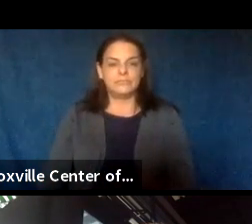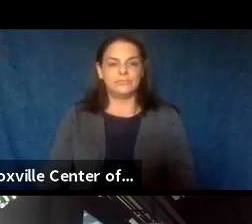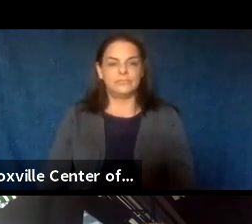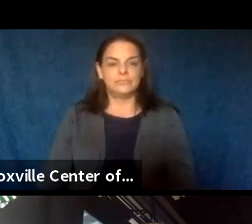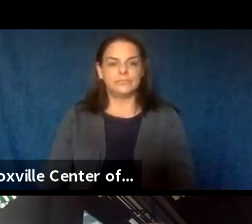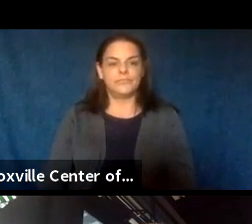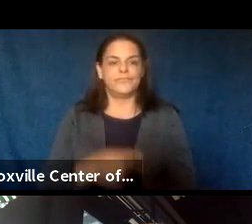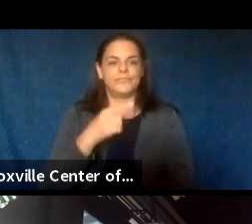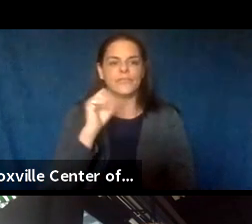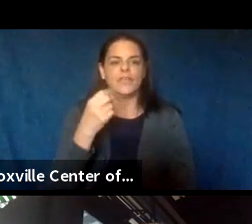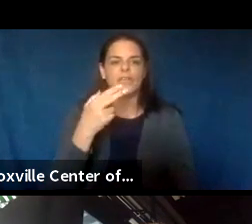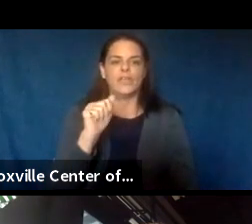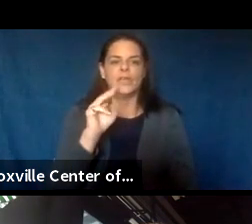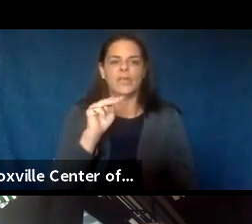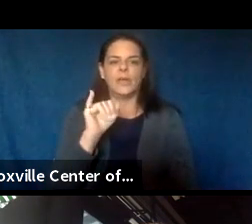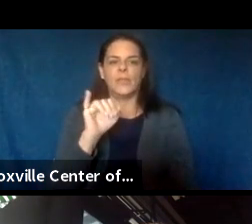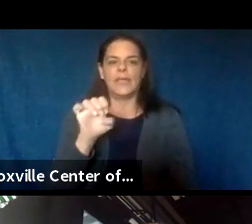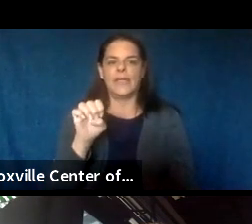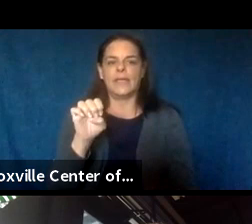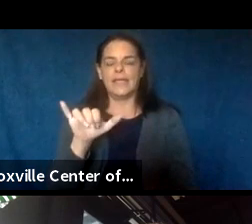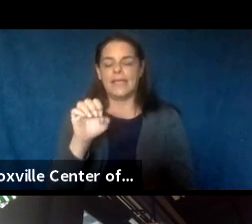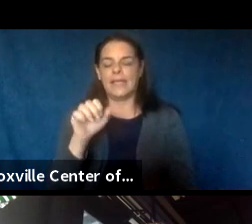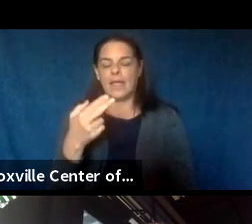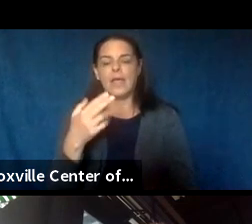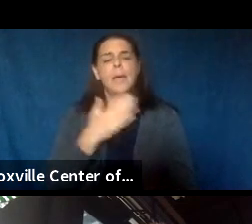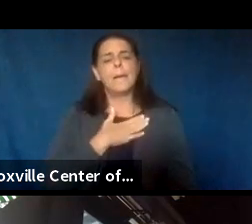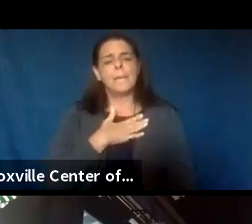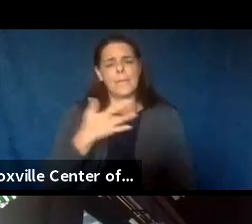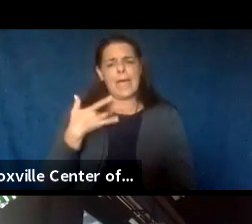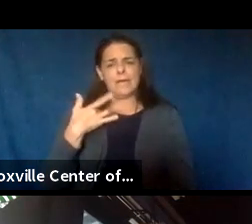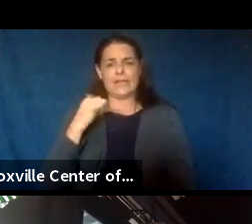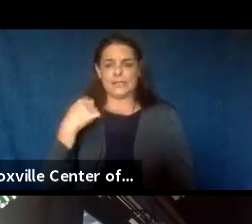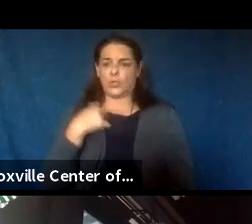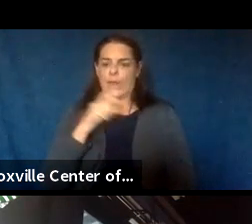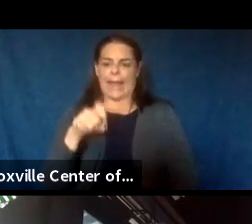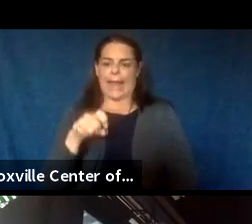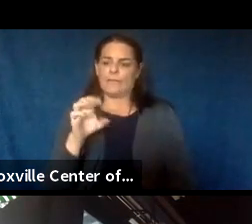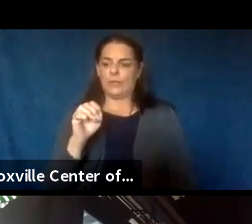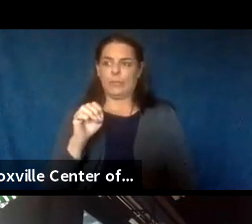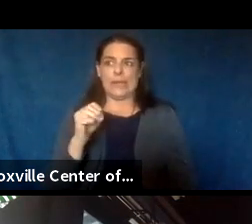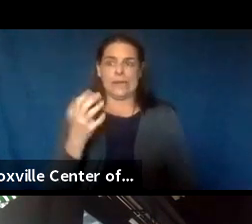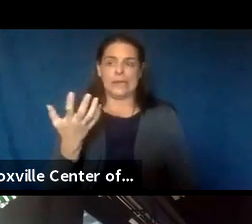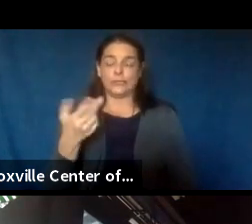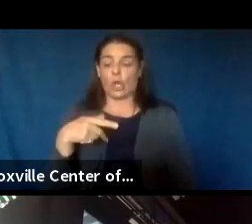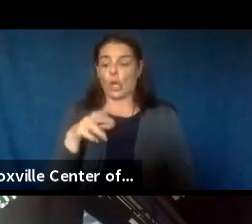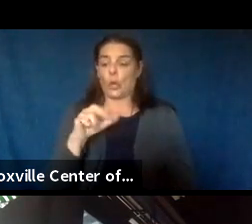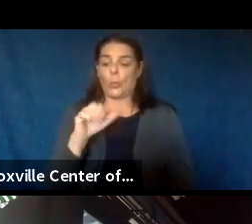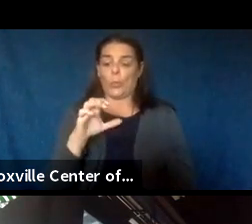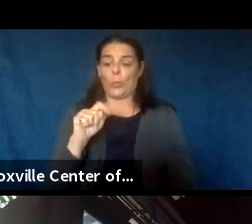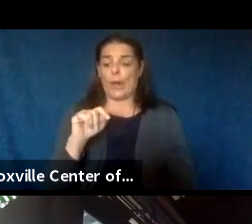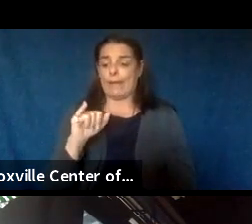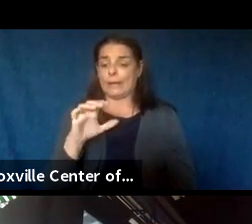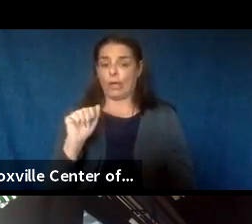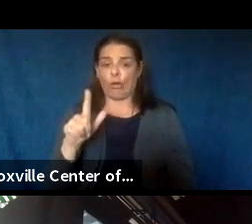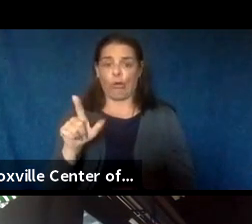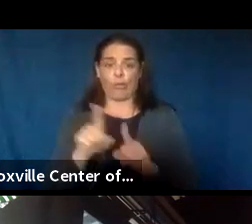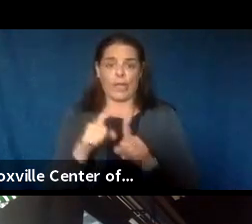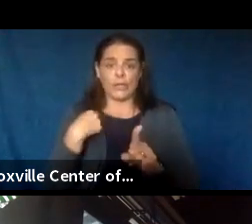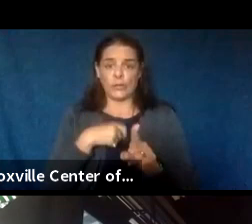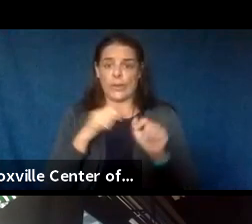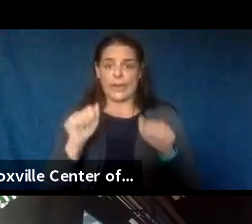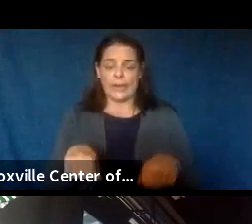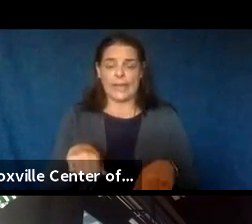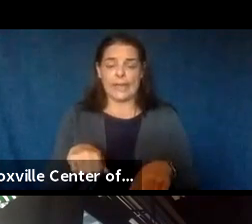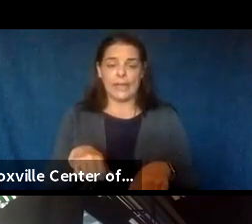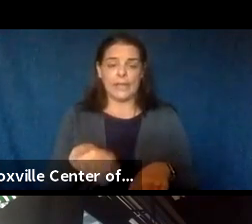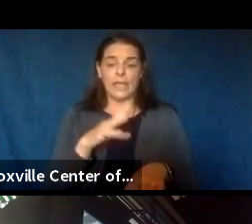I guess my sense on this is that, I mean, we have to be just as practical as we can be. Yeah. And